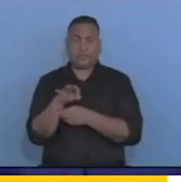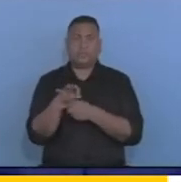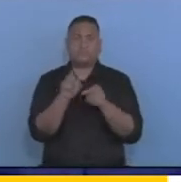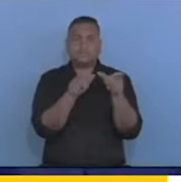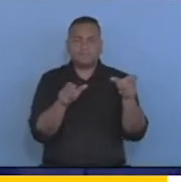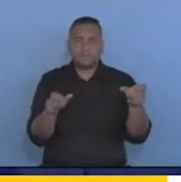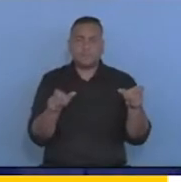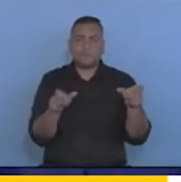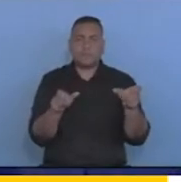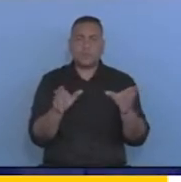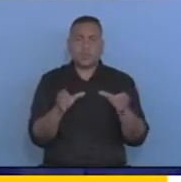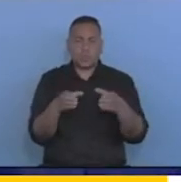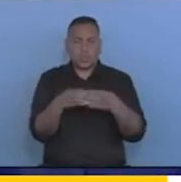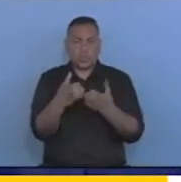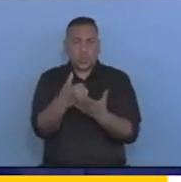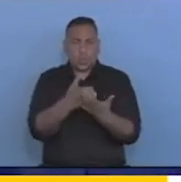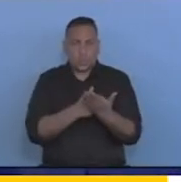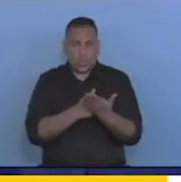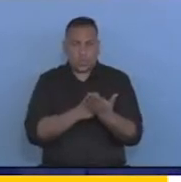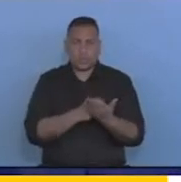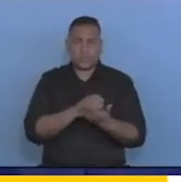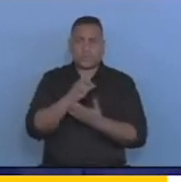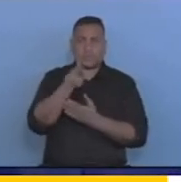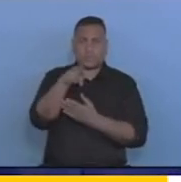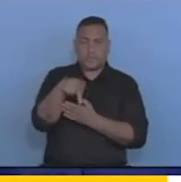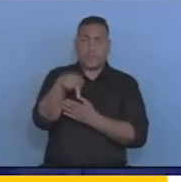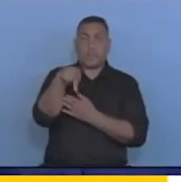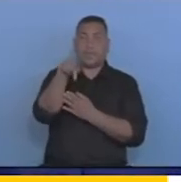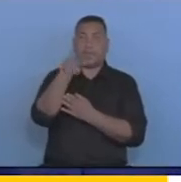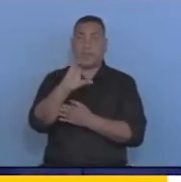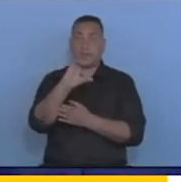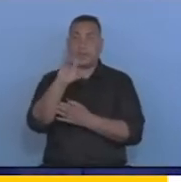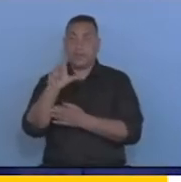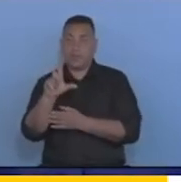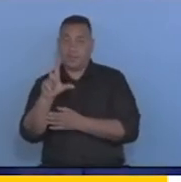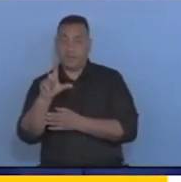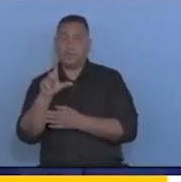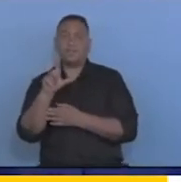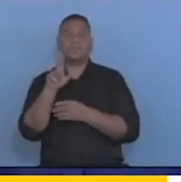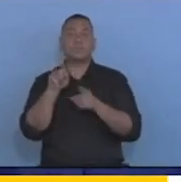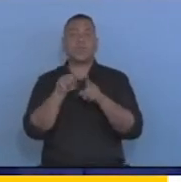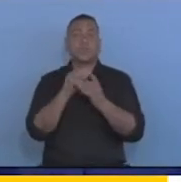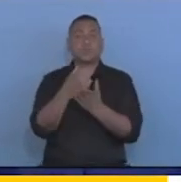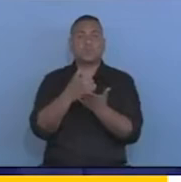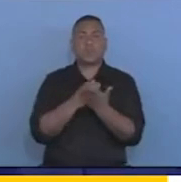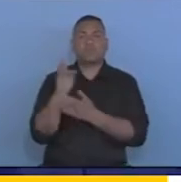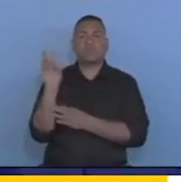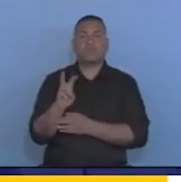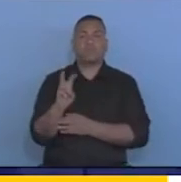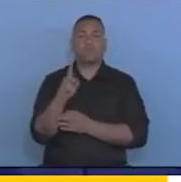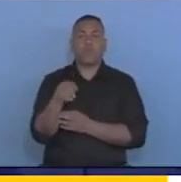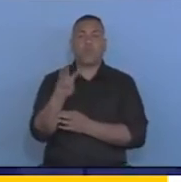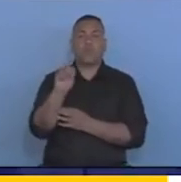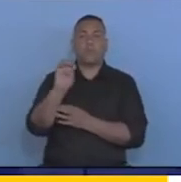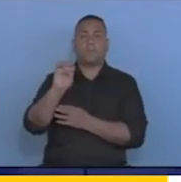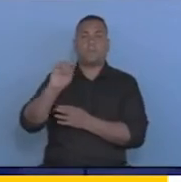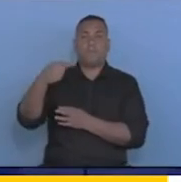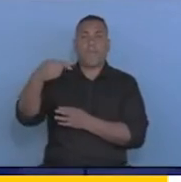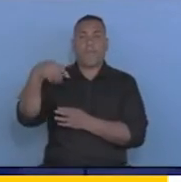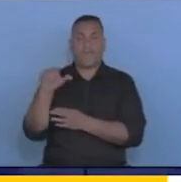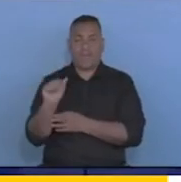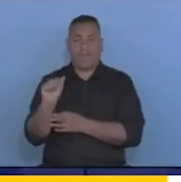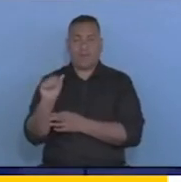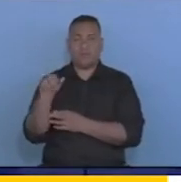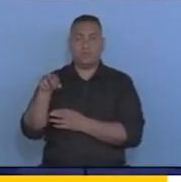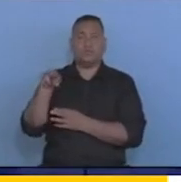maybe PLCs, and also students who come in for mechatronics for their segment of the component within the program that they'll have to do here at the